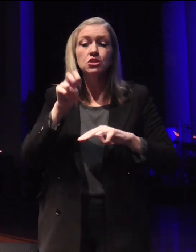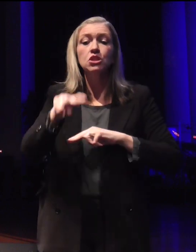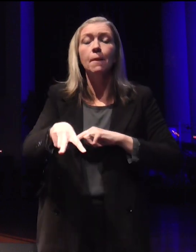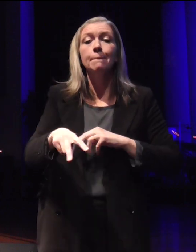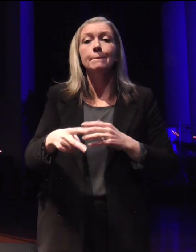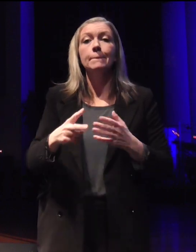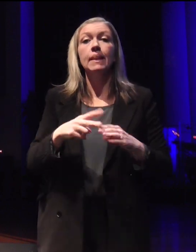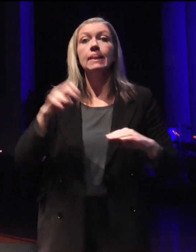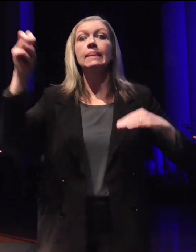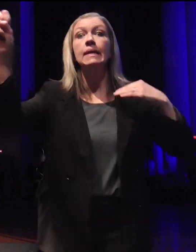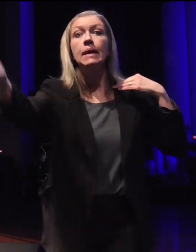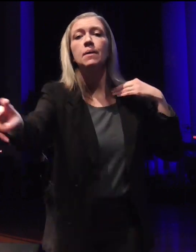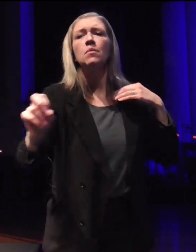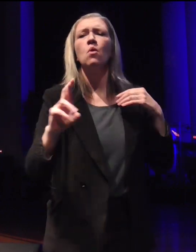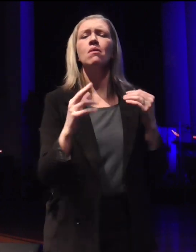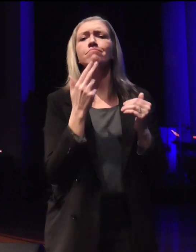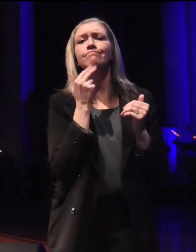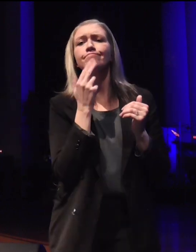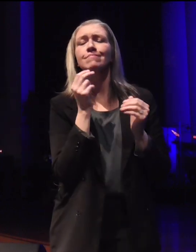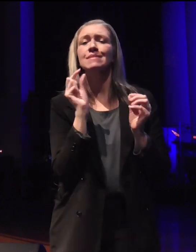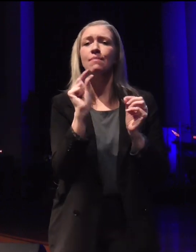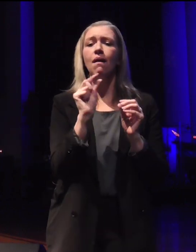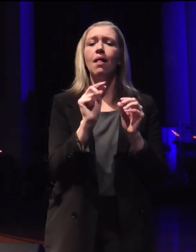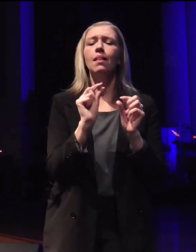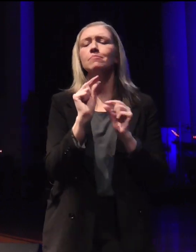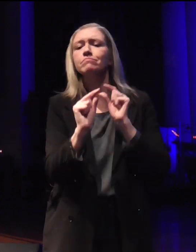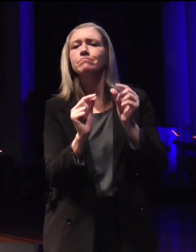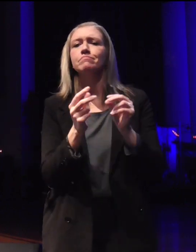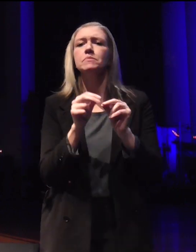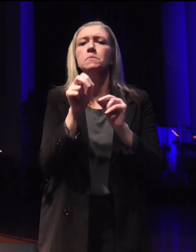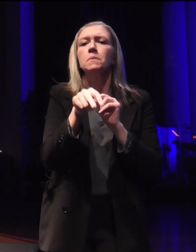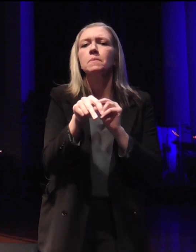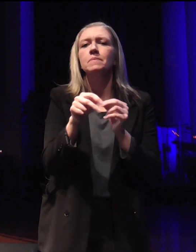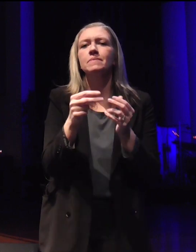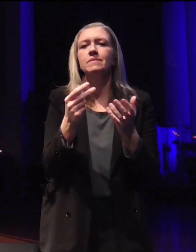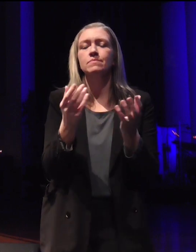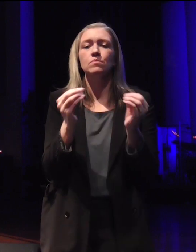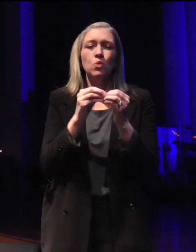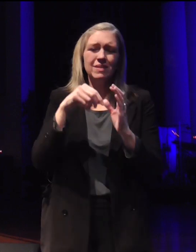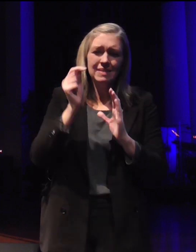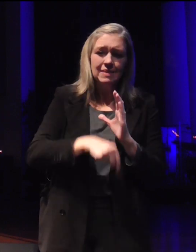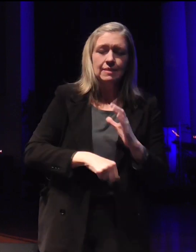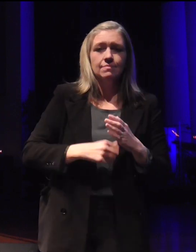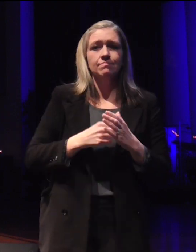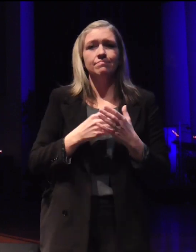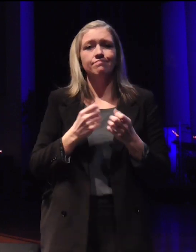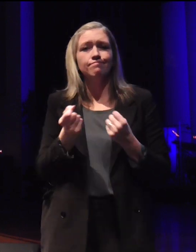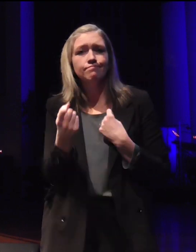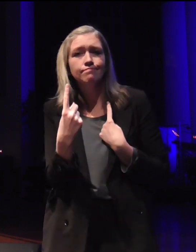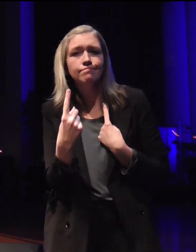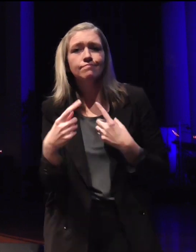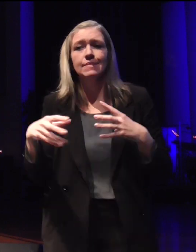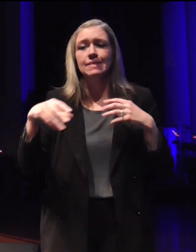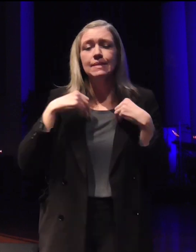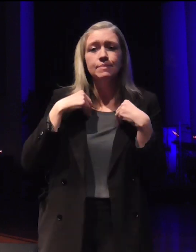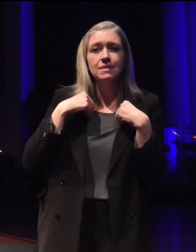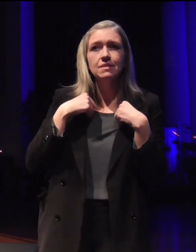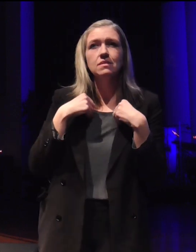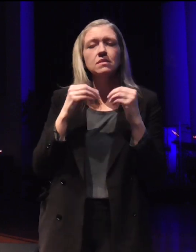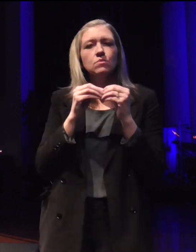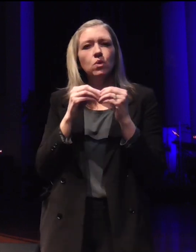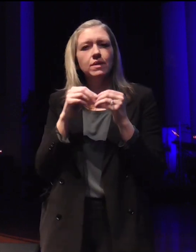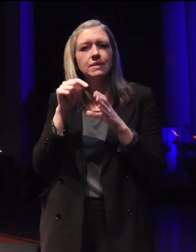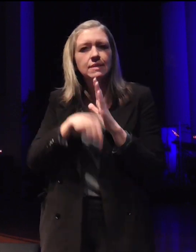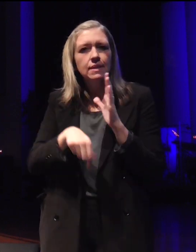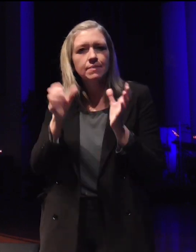small move forward in greater compassion and acceptance, in greater listening, in a greater